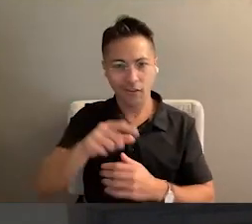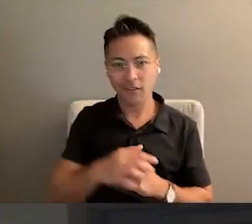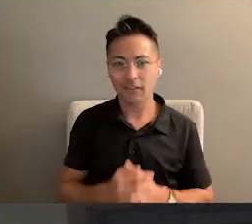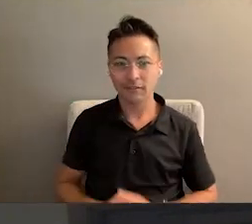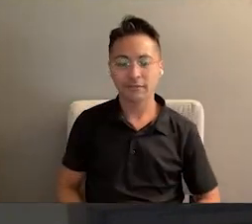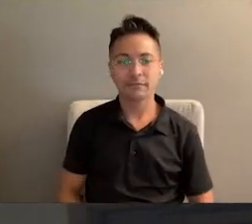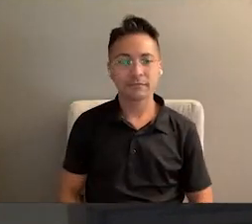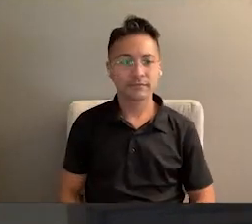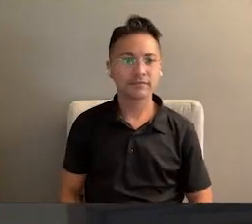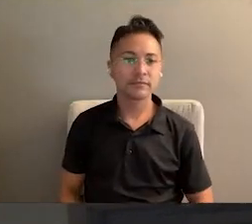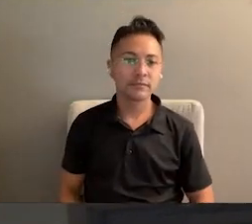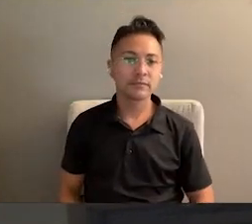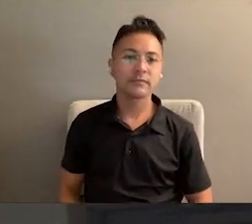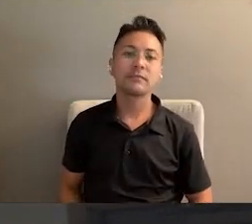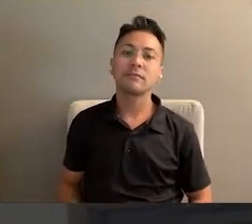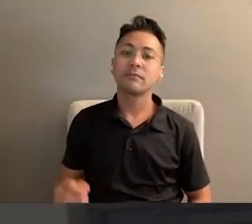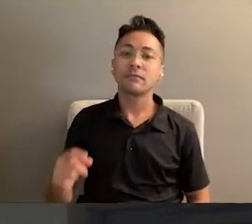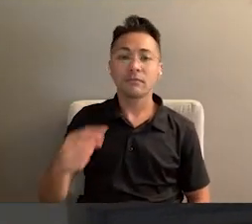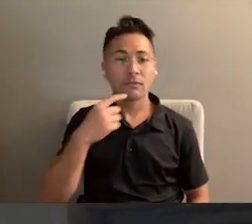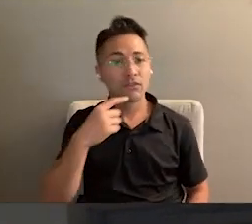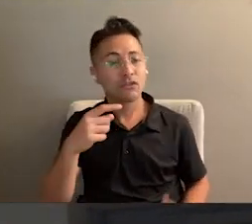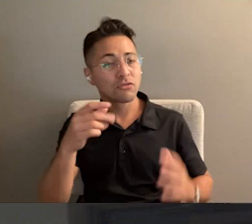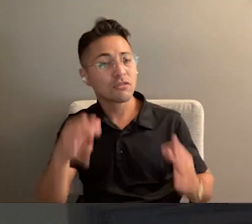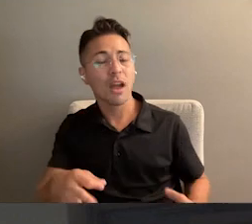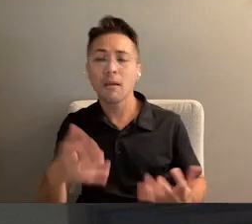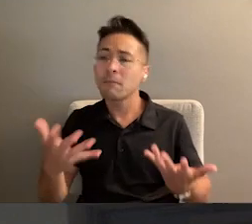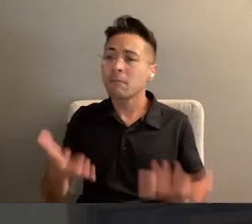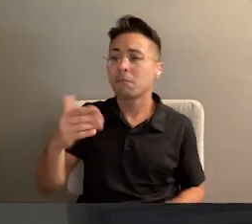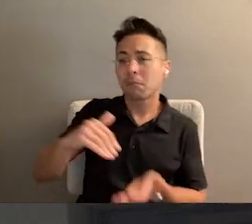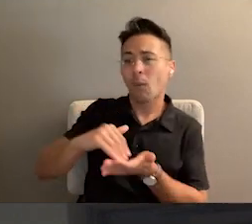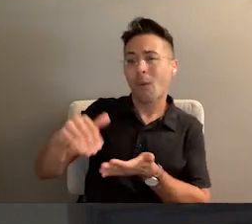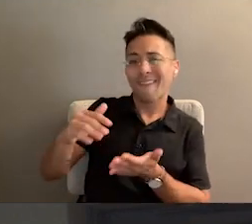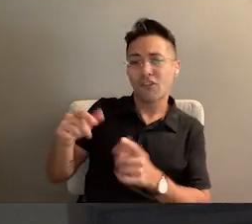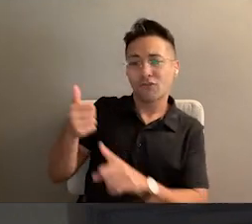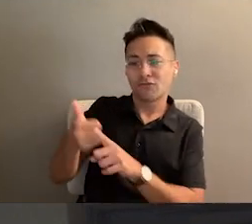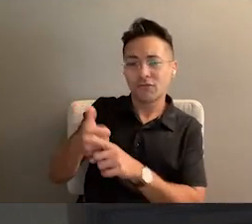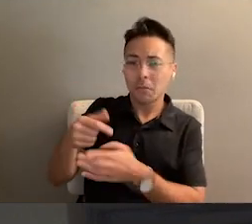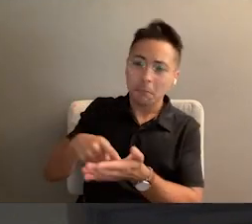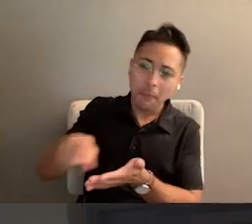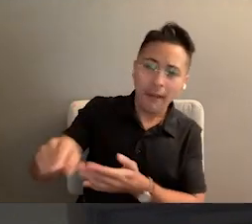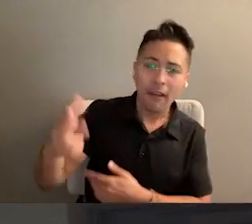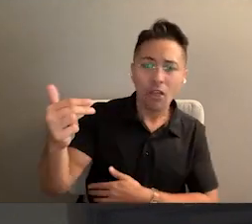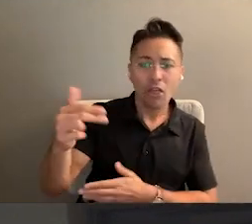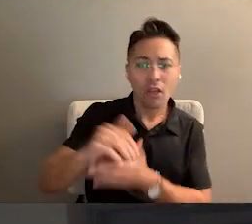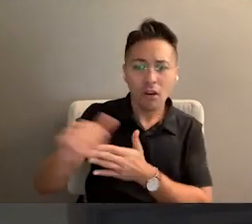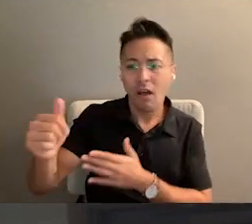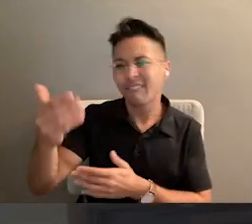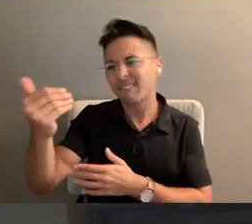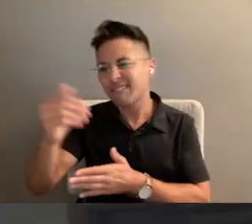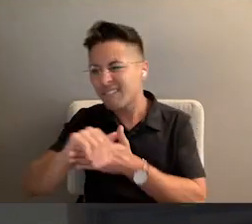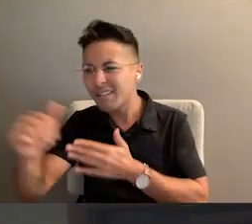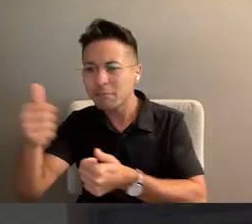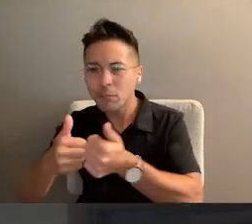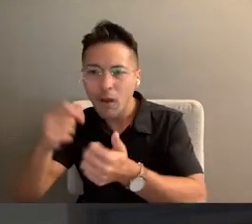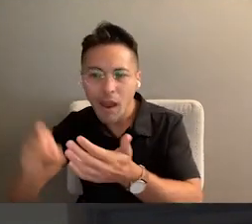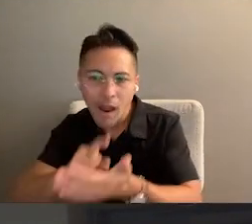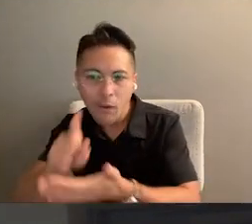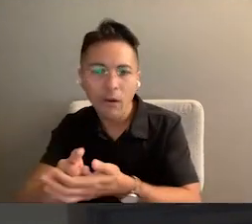hour? No, that's per quarter hour. But you can choose to pay someone, like maybe the waiver